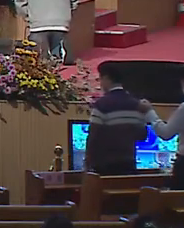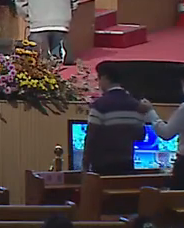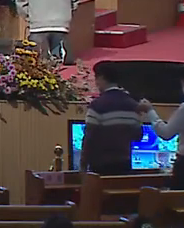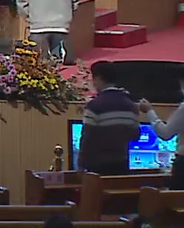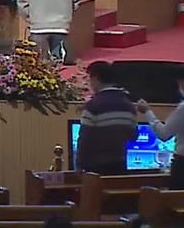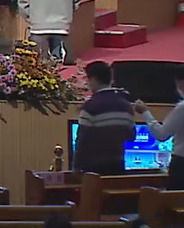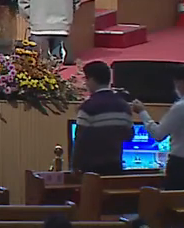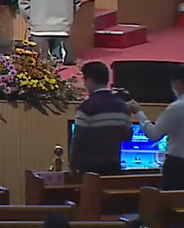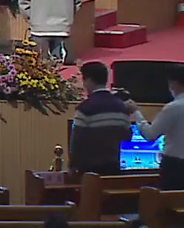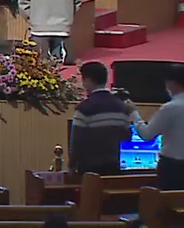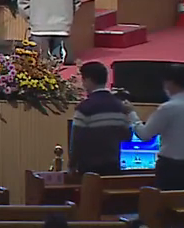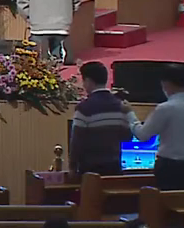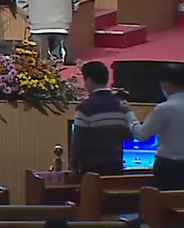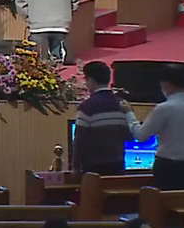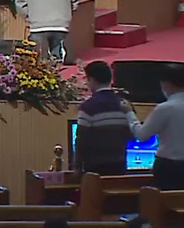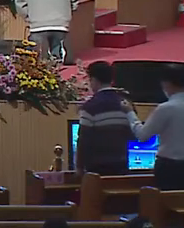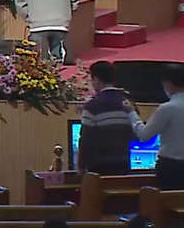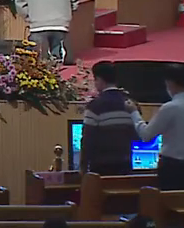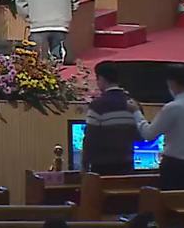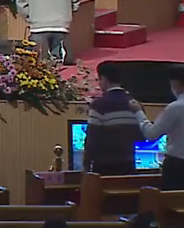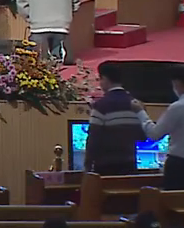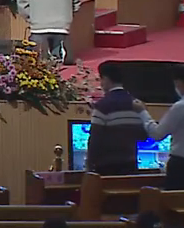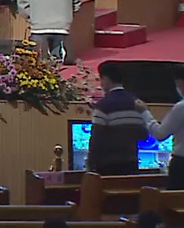foreign foreign